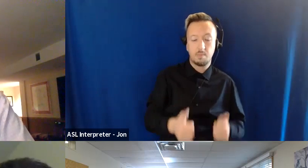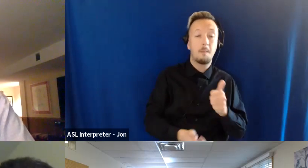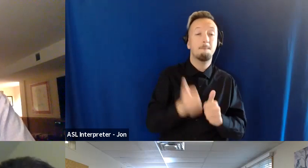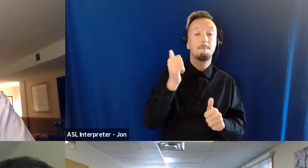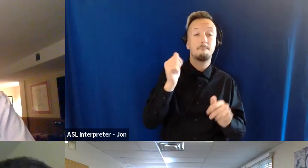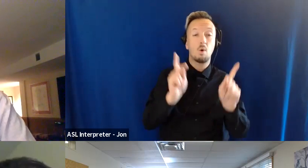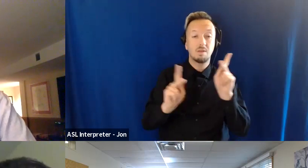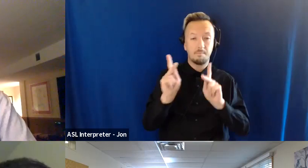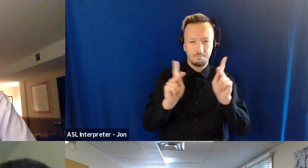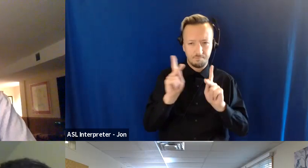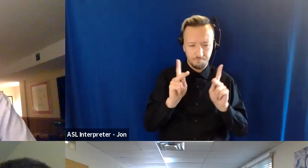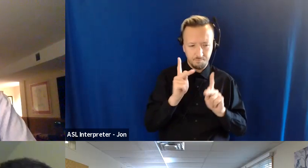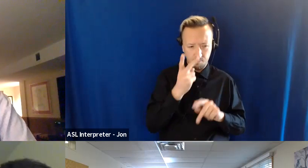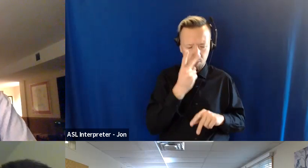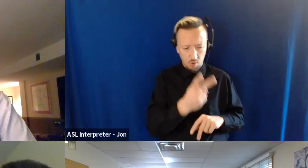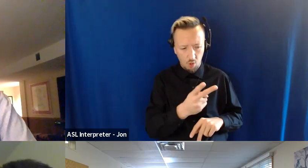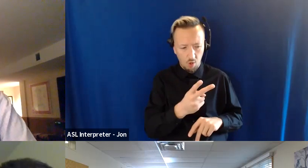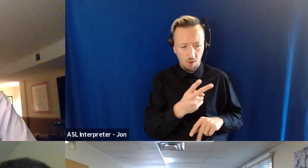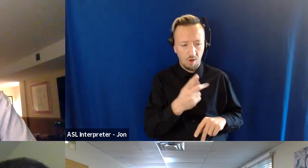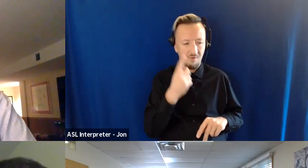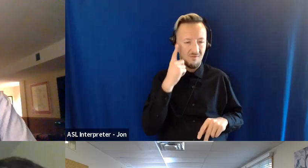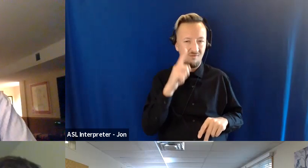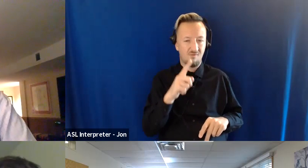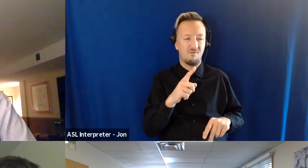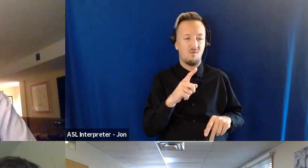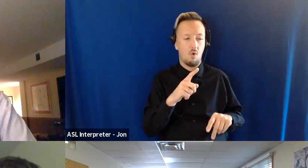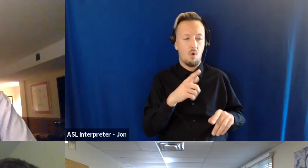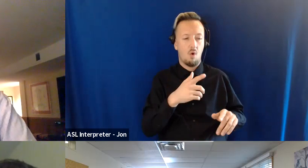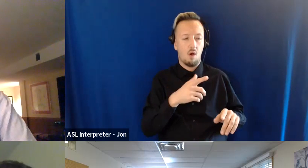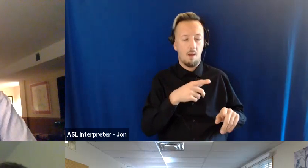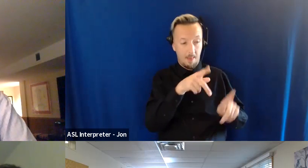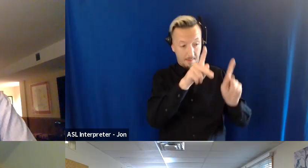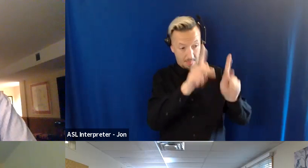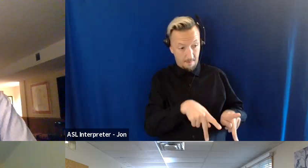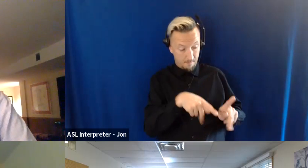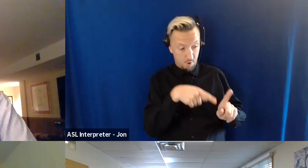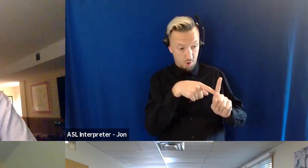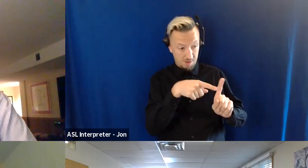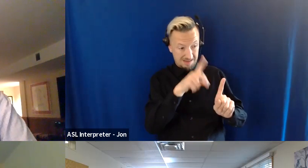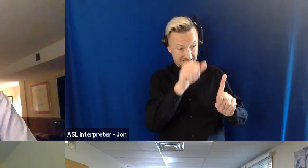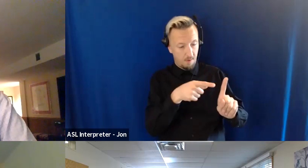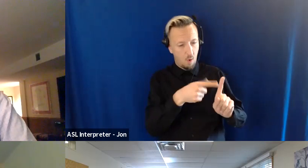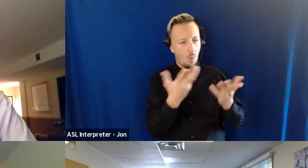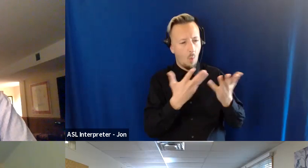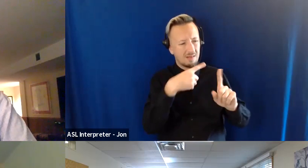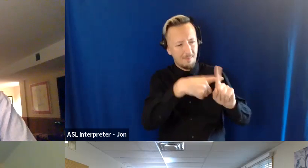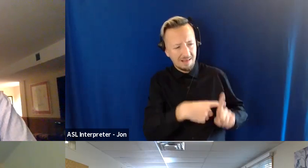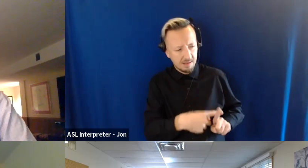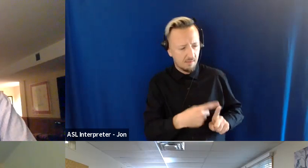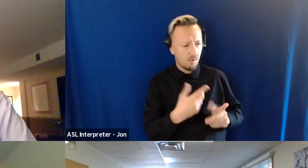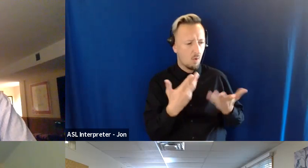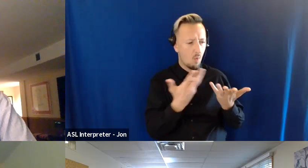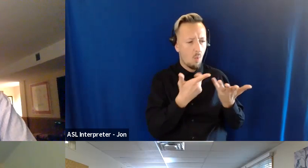for the passion in a disabled person, not for the problems in a disabled person. I mean, we do still have